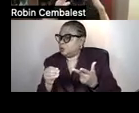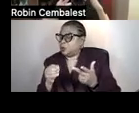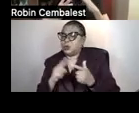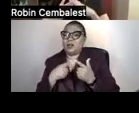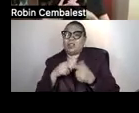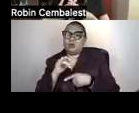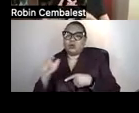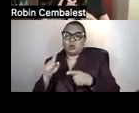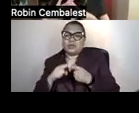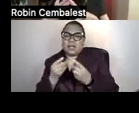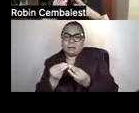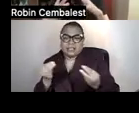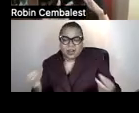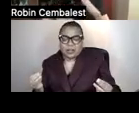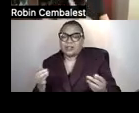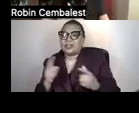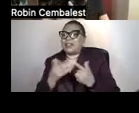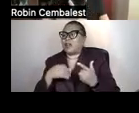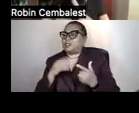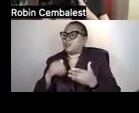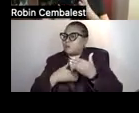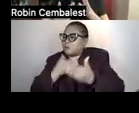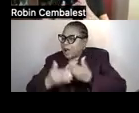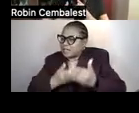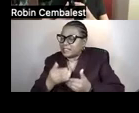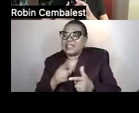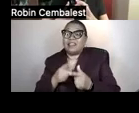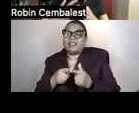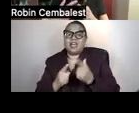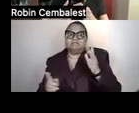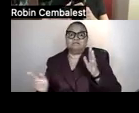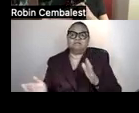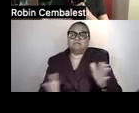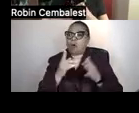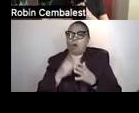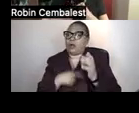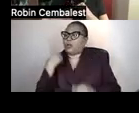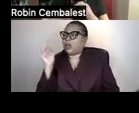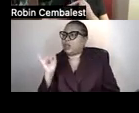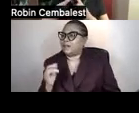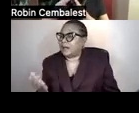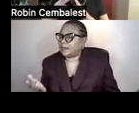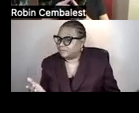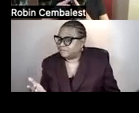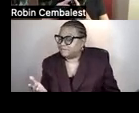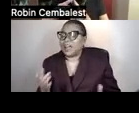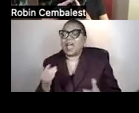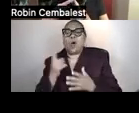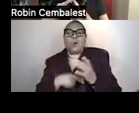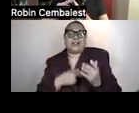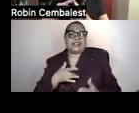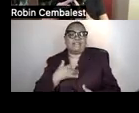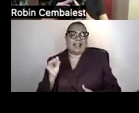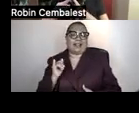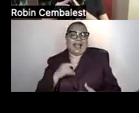your tools and materials, there's your process, and then we come to what does it look like? And what does it feel like